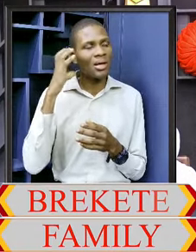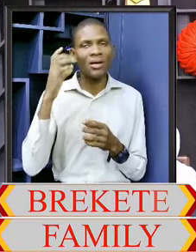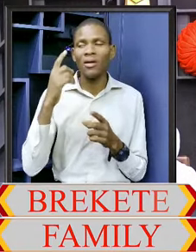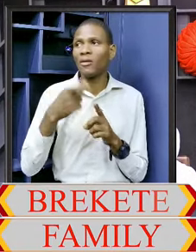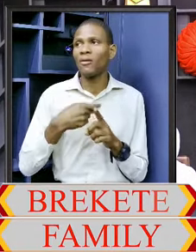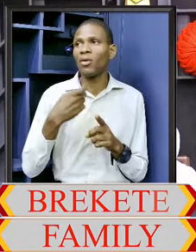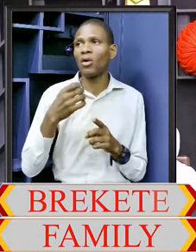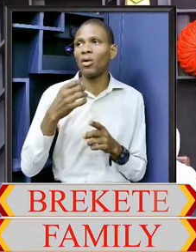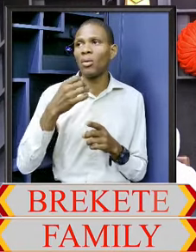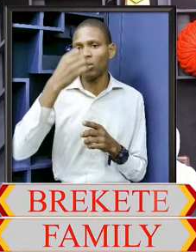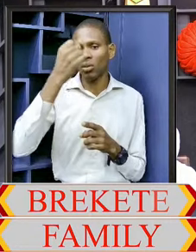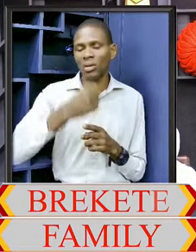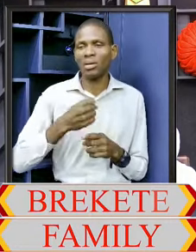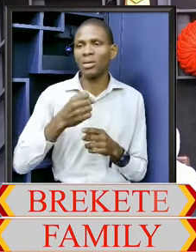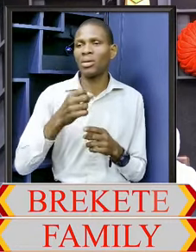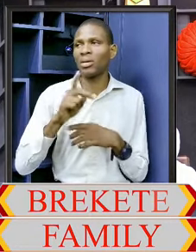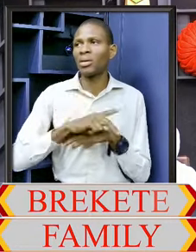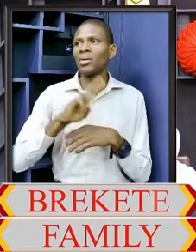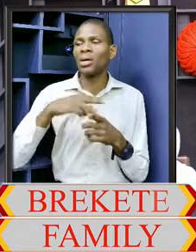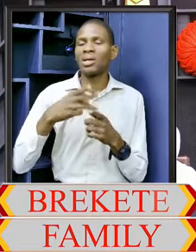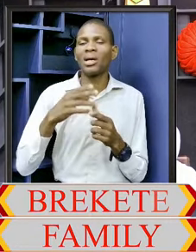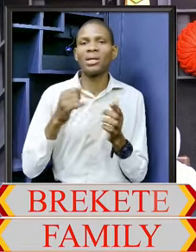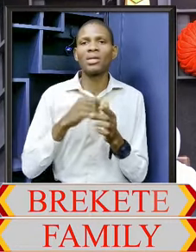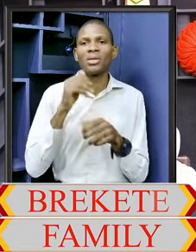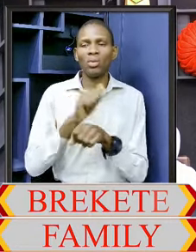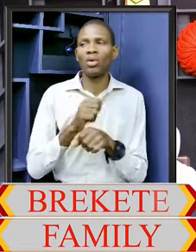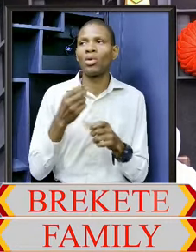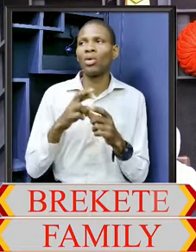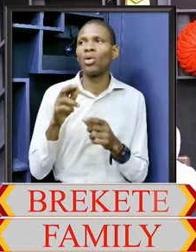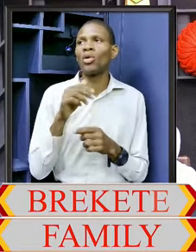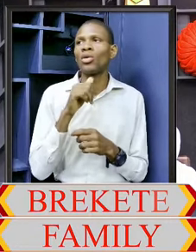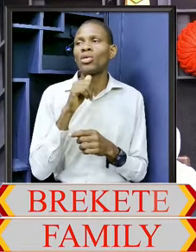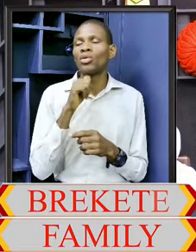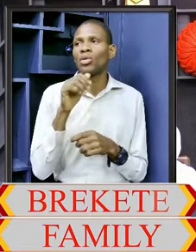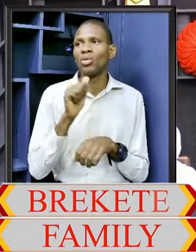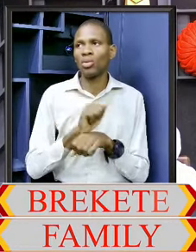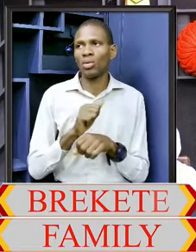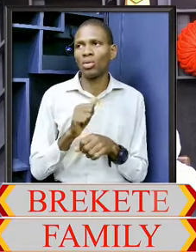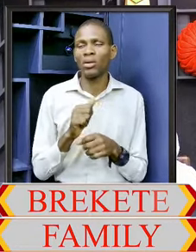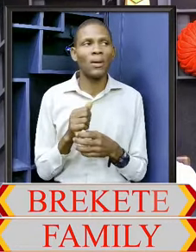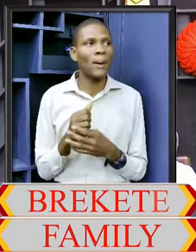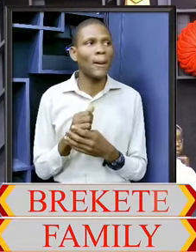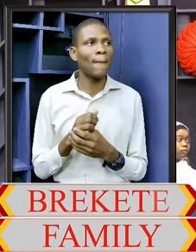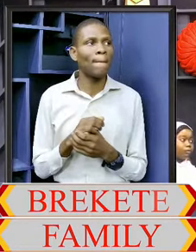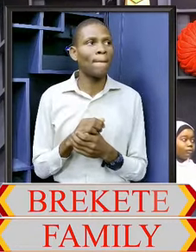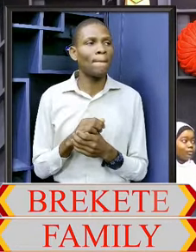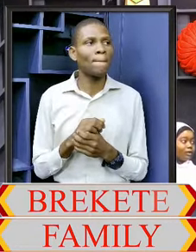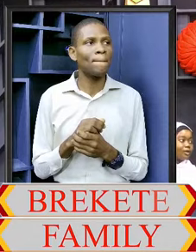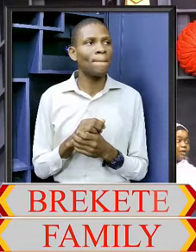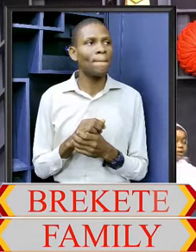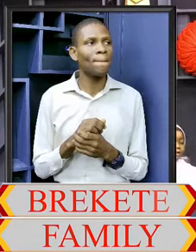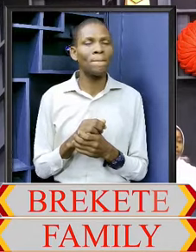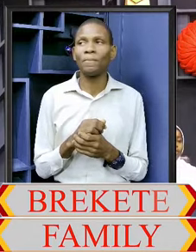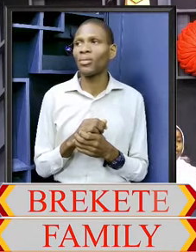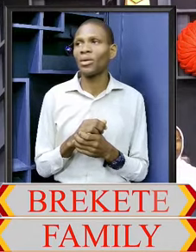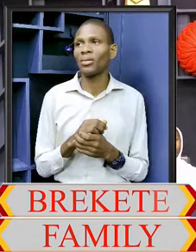the botanic fertilizer work or it doesn't work. So they did not hear from us. No, be botanic right. fertilizer,